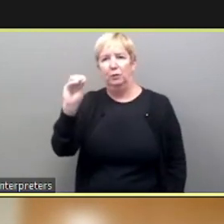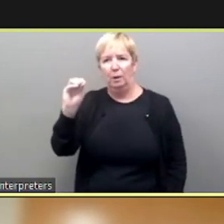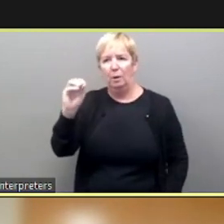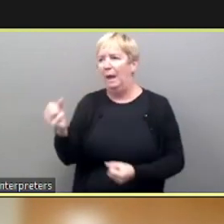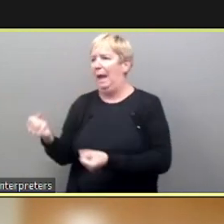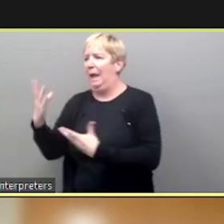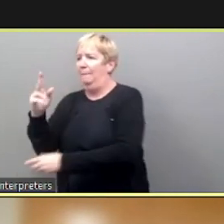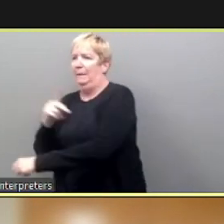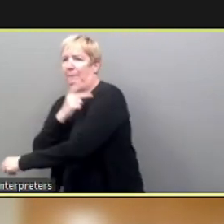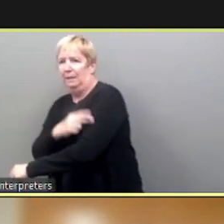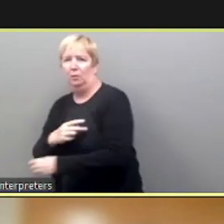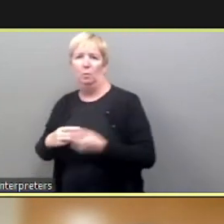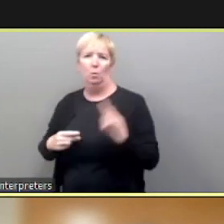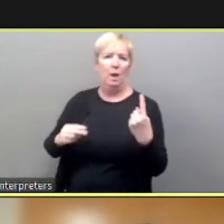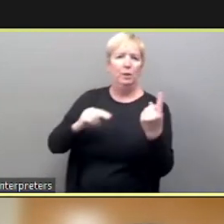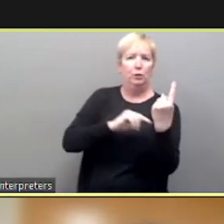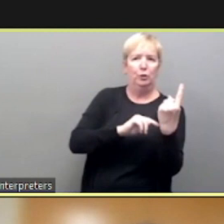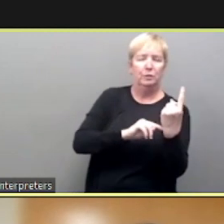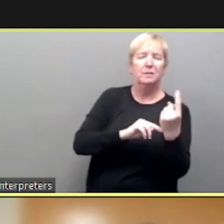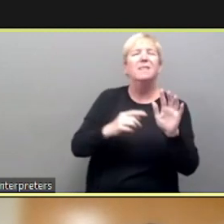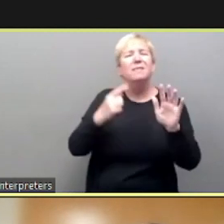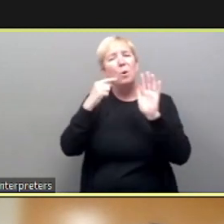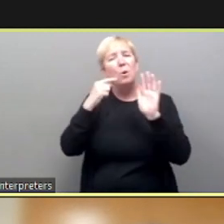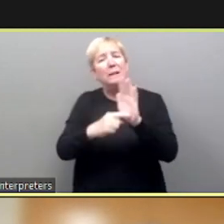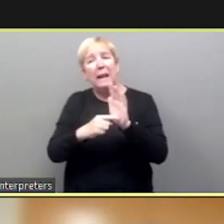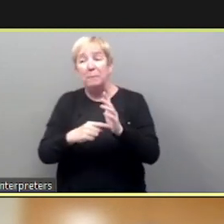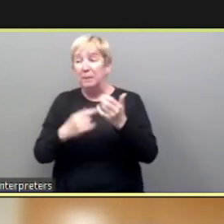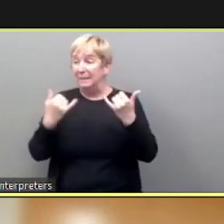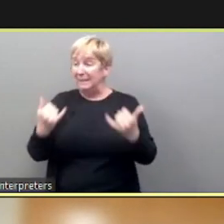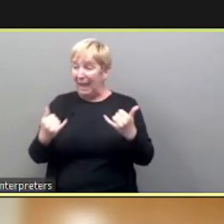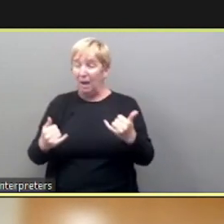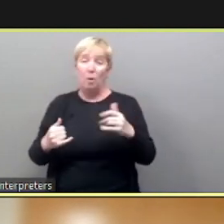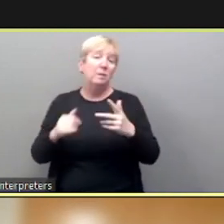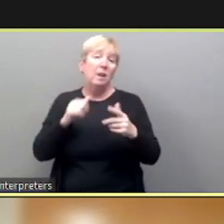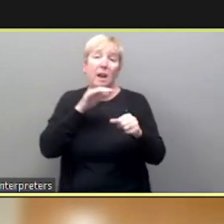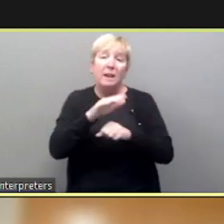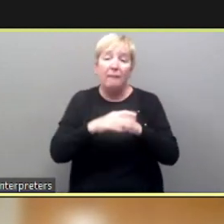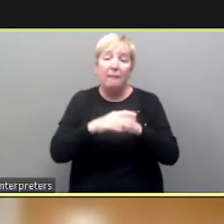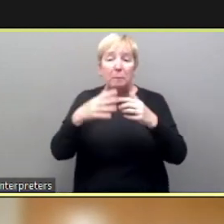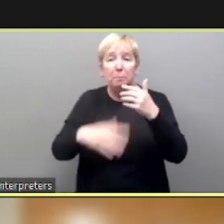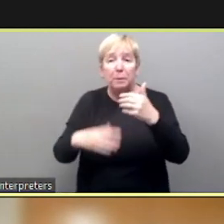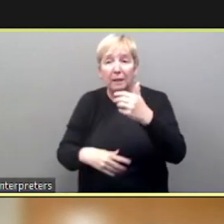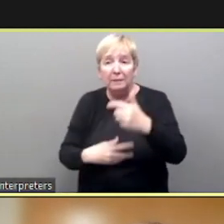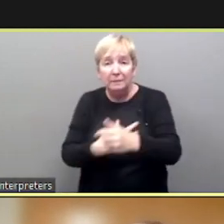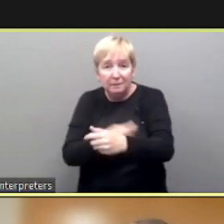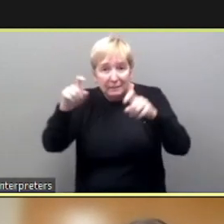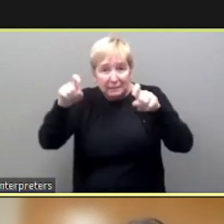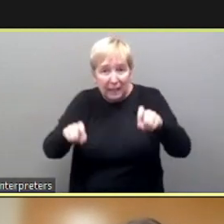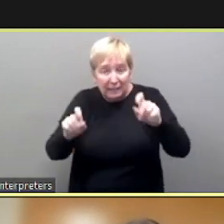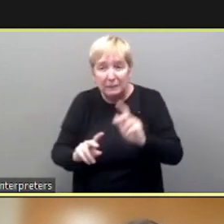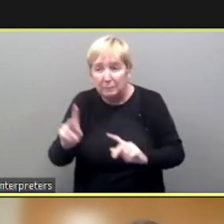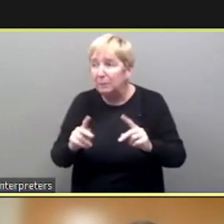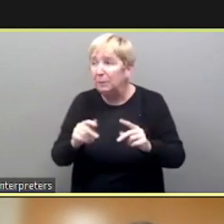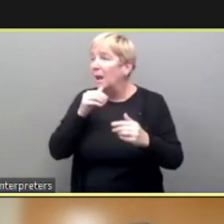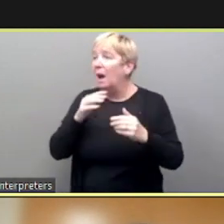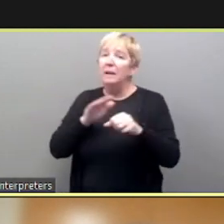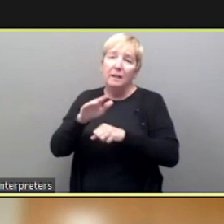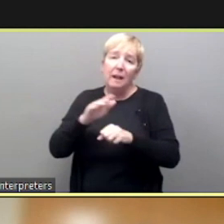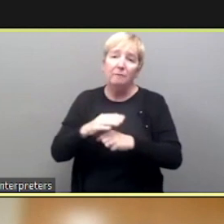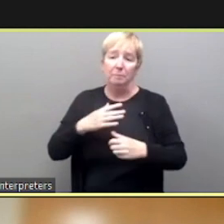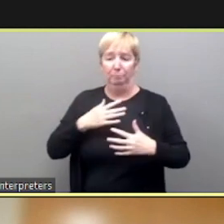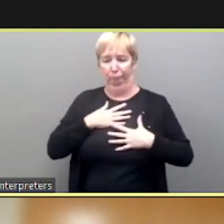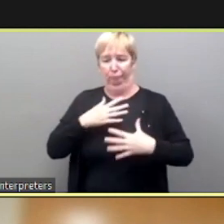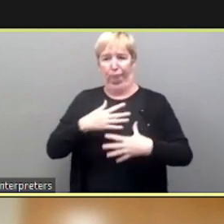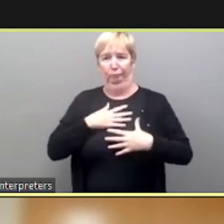As an example, there's a shortage of phlebotomists, respiratory therapists, and physical therapists. All of this is in addition